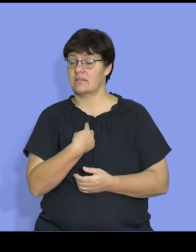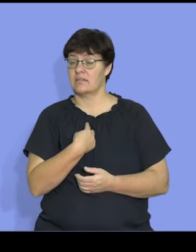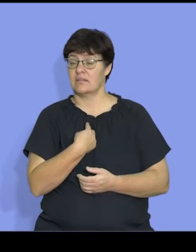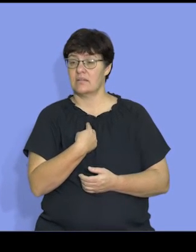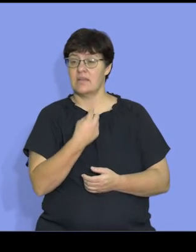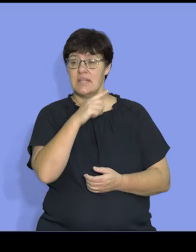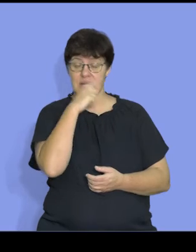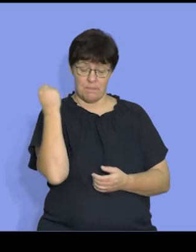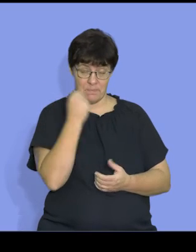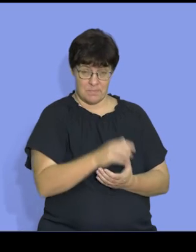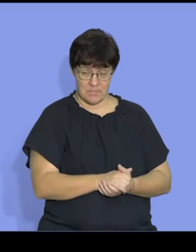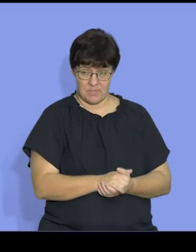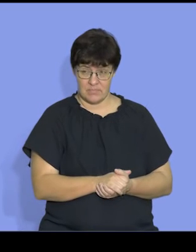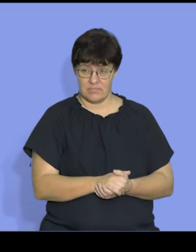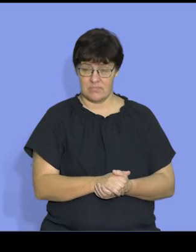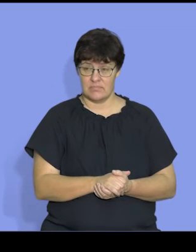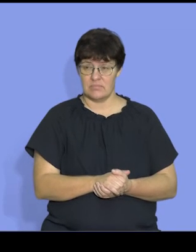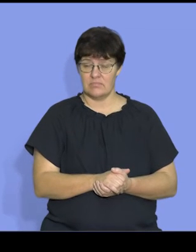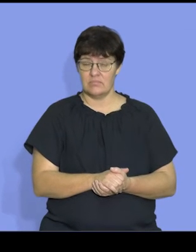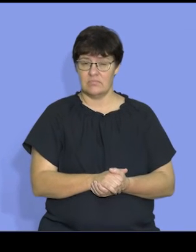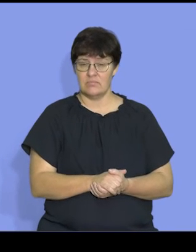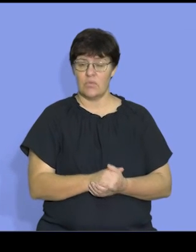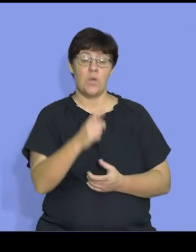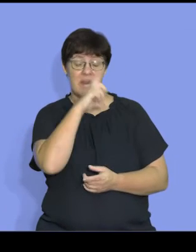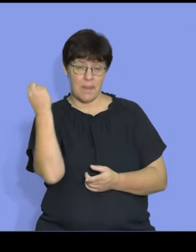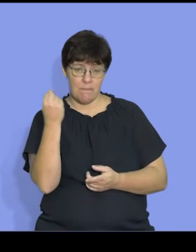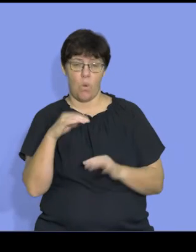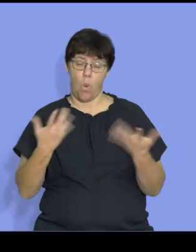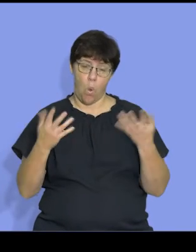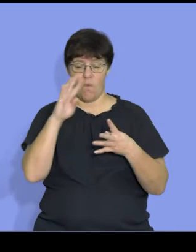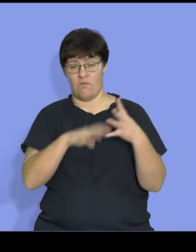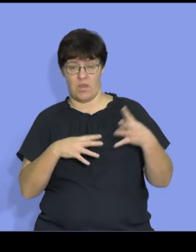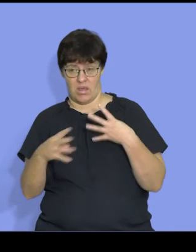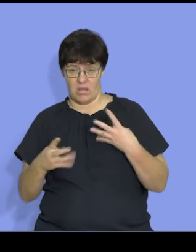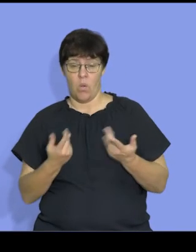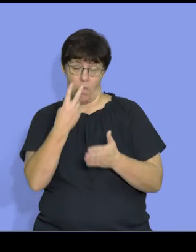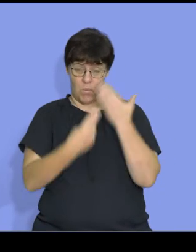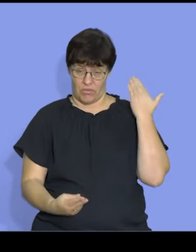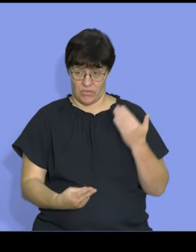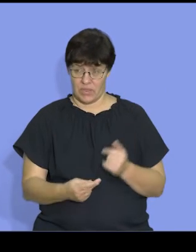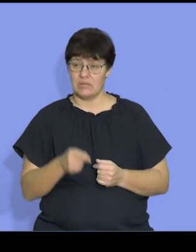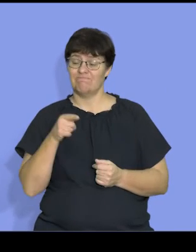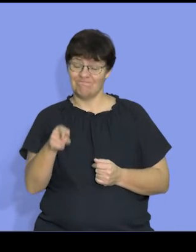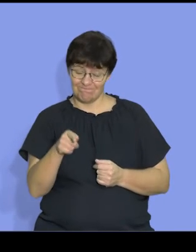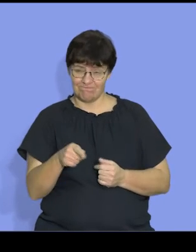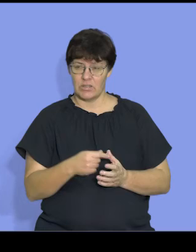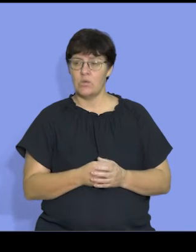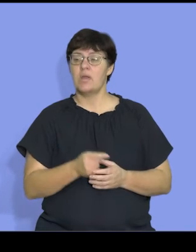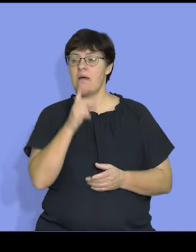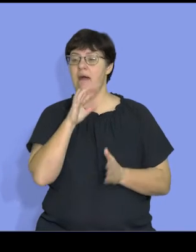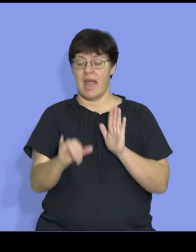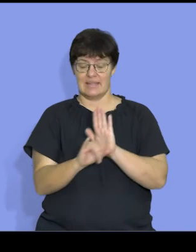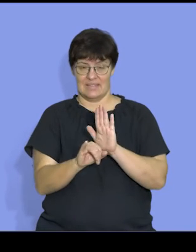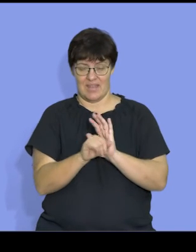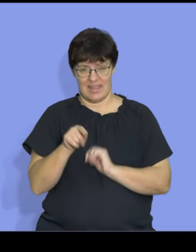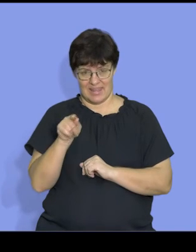name, okay, be careful, they can be name or formula, or both. In this case, we are able to identify that this